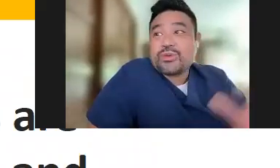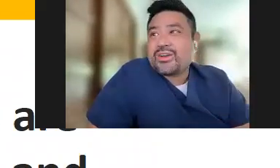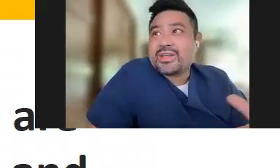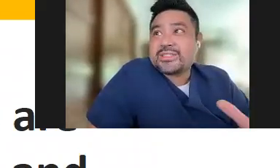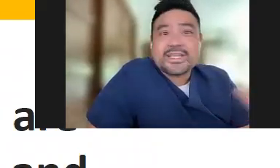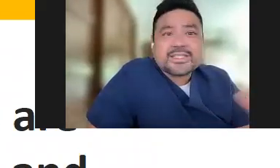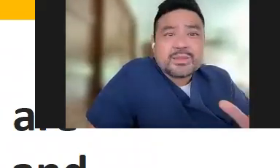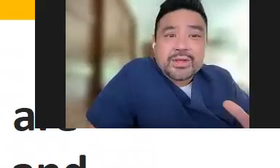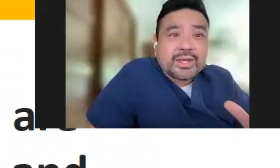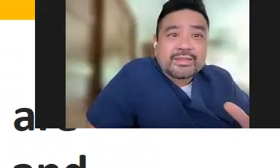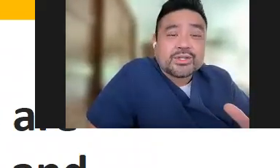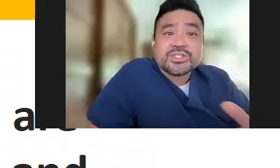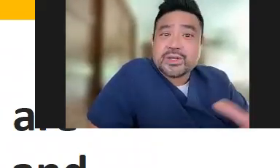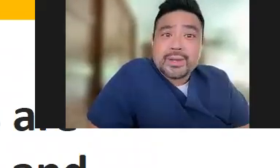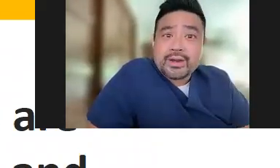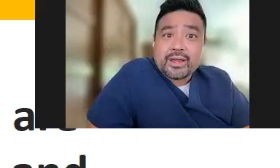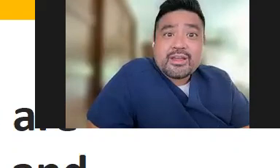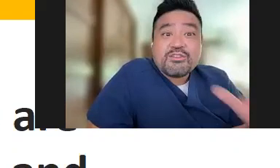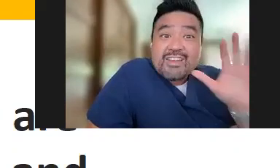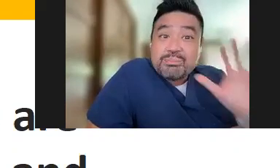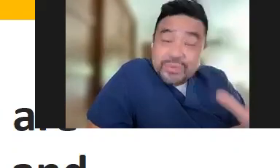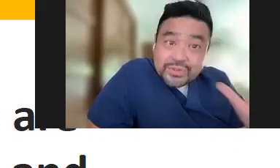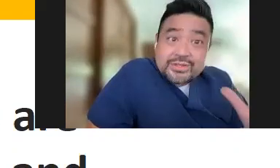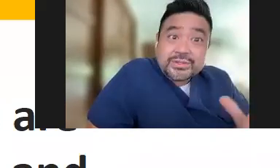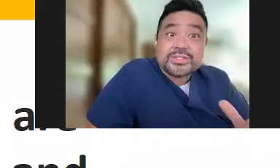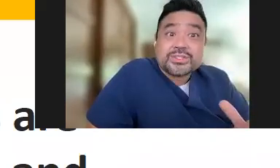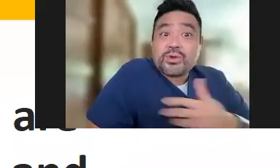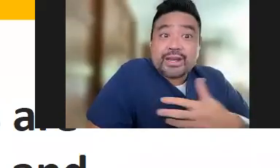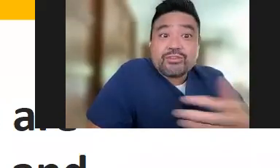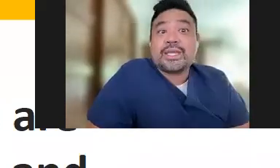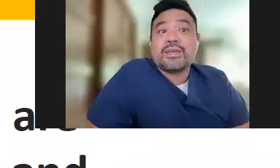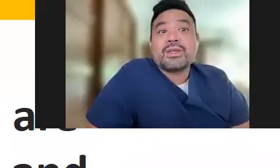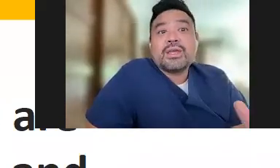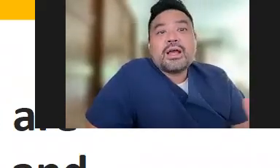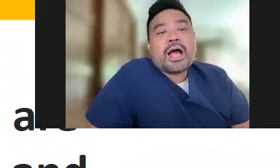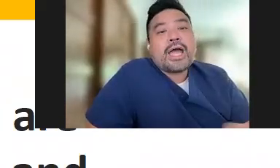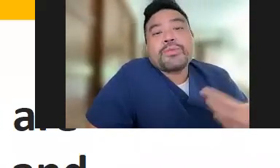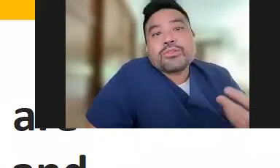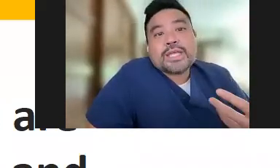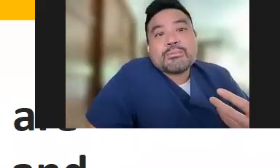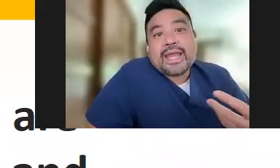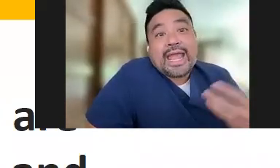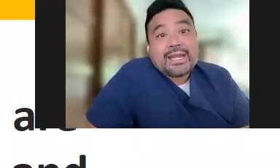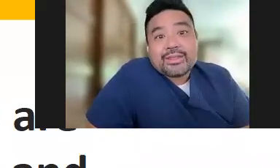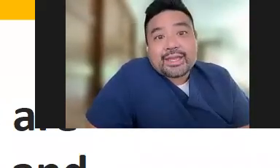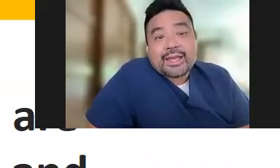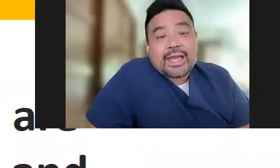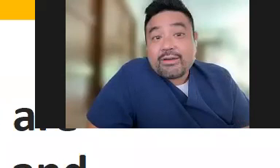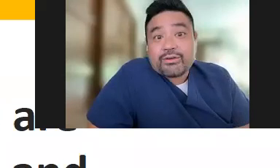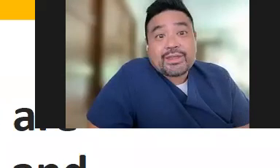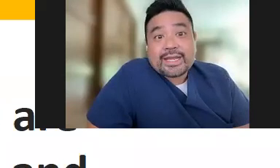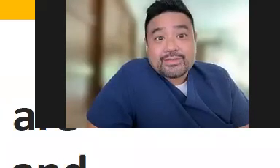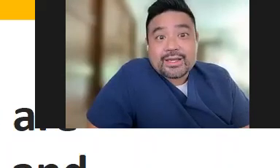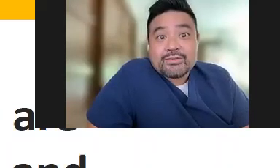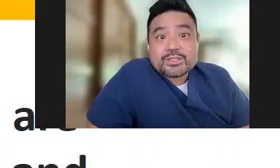is like 360 million, I think, doses in America, 5 billion doses in the world that have been given. I don't think there's been anything